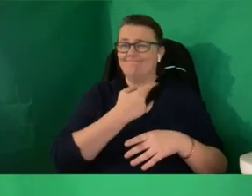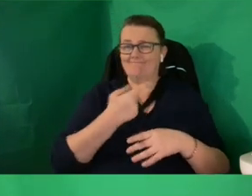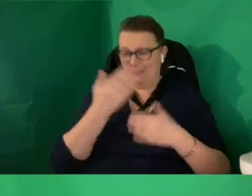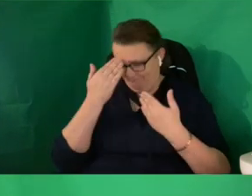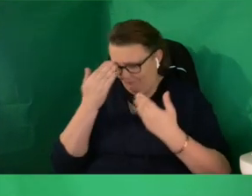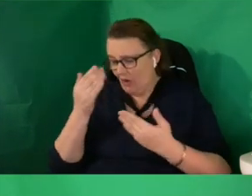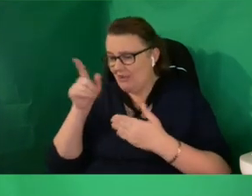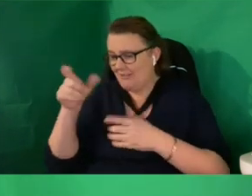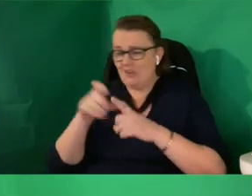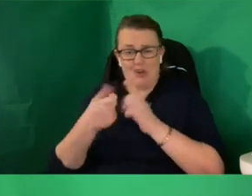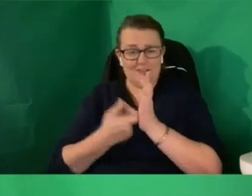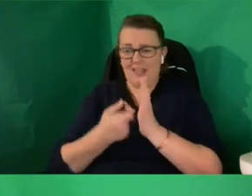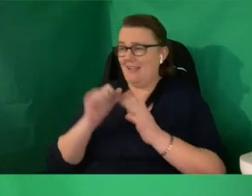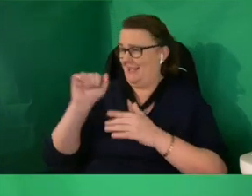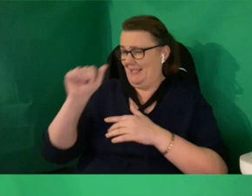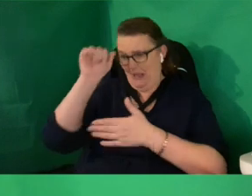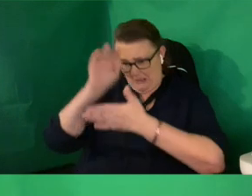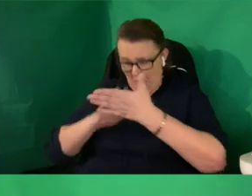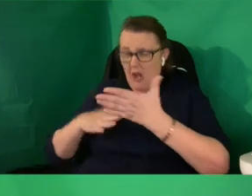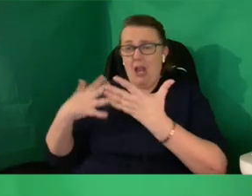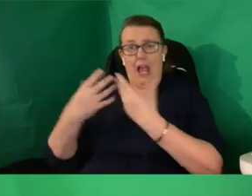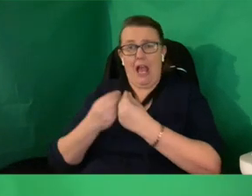came from a very